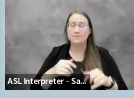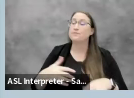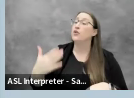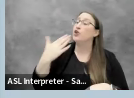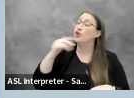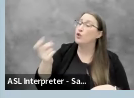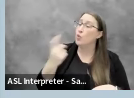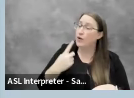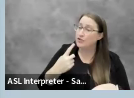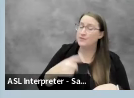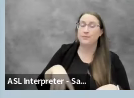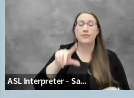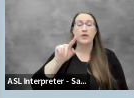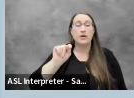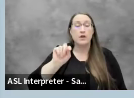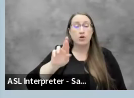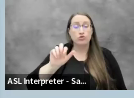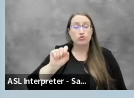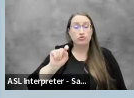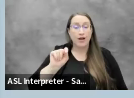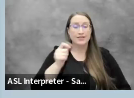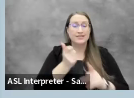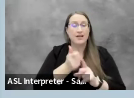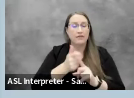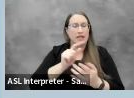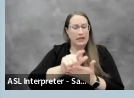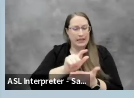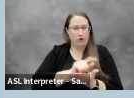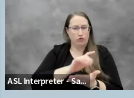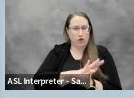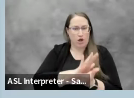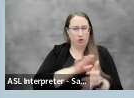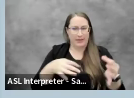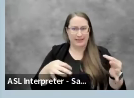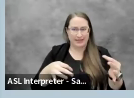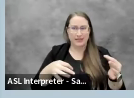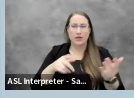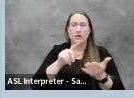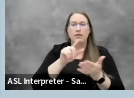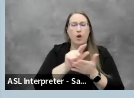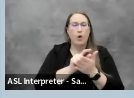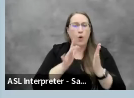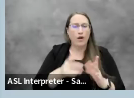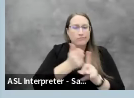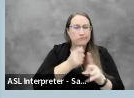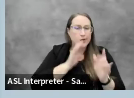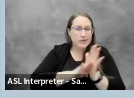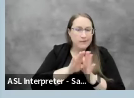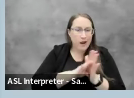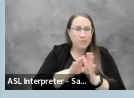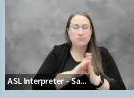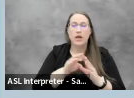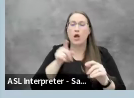A trust is a legal document that a lawyer creates where you're going to put